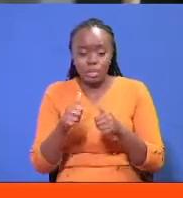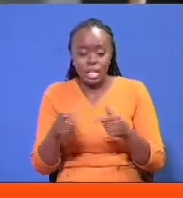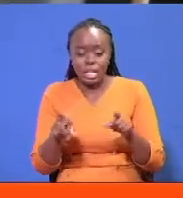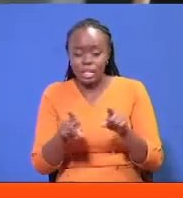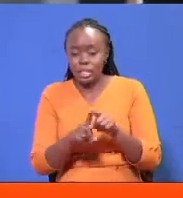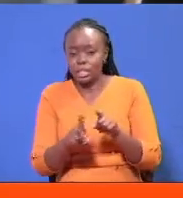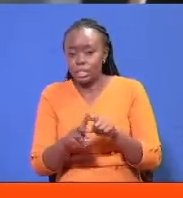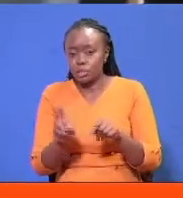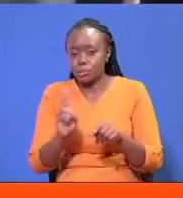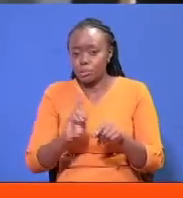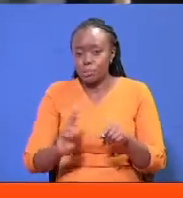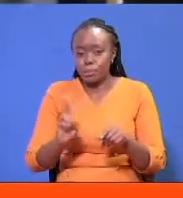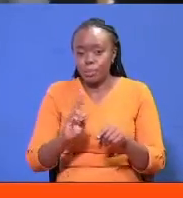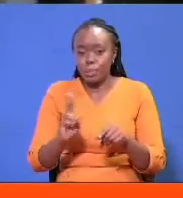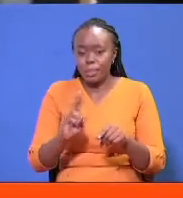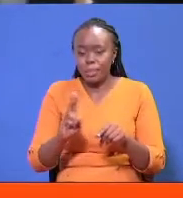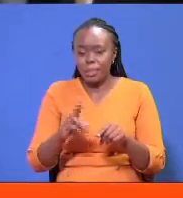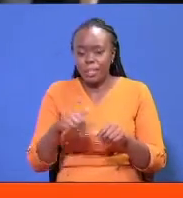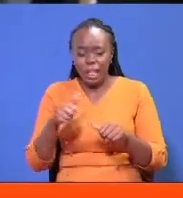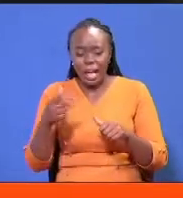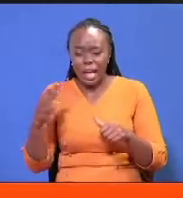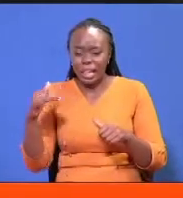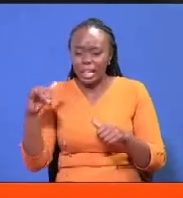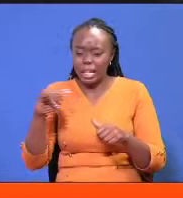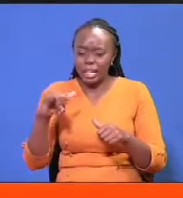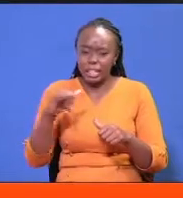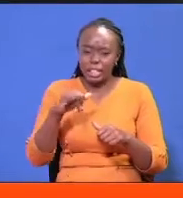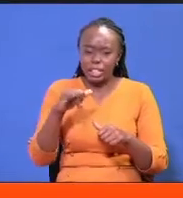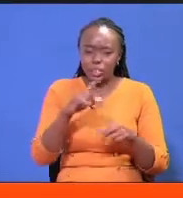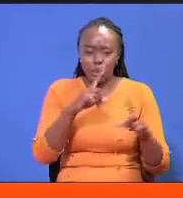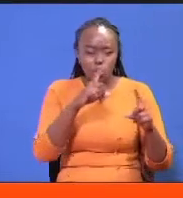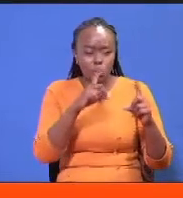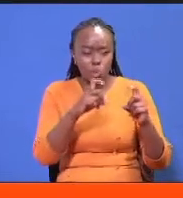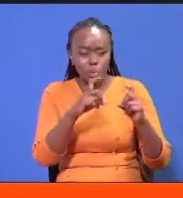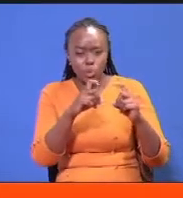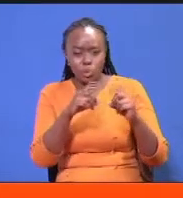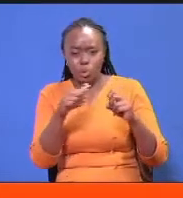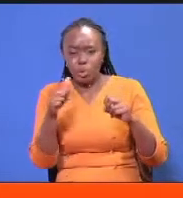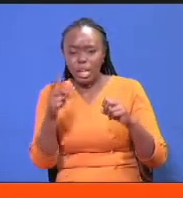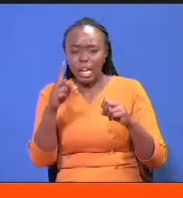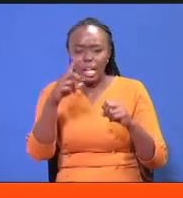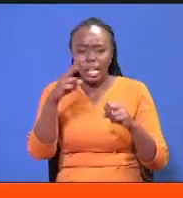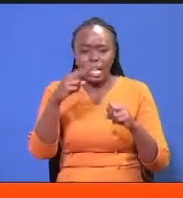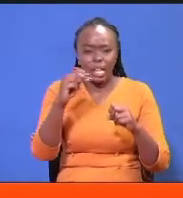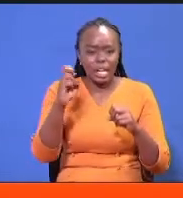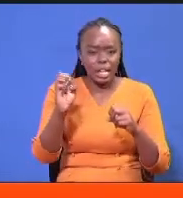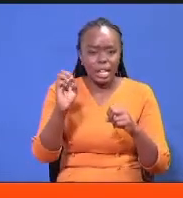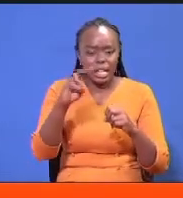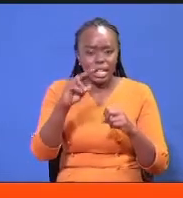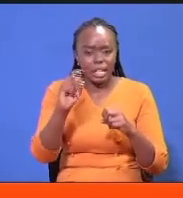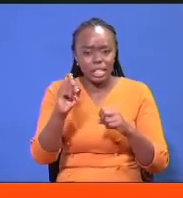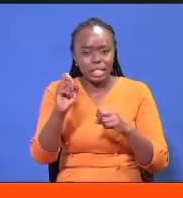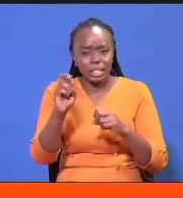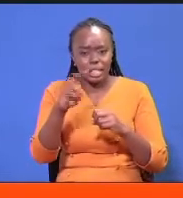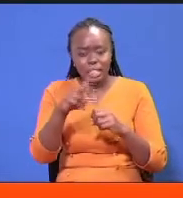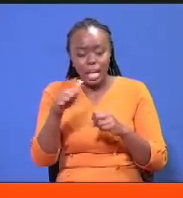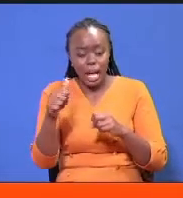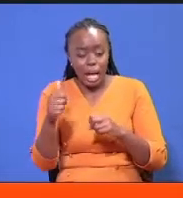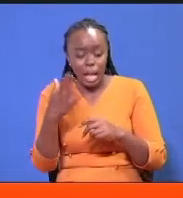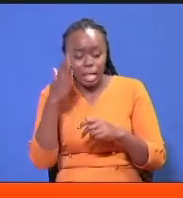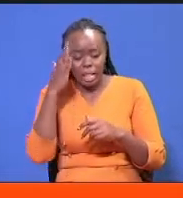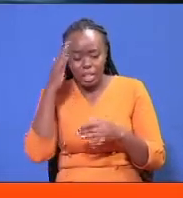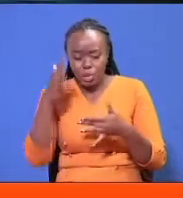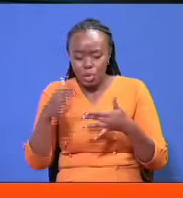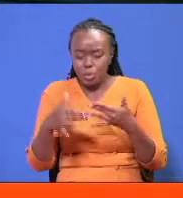the multi-rotor drones. It can be a quadcopter, it can be a hexacopter, depending on the number of propellers it